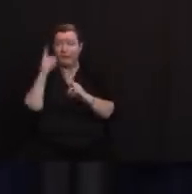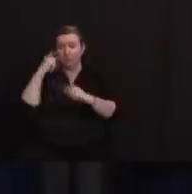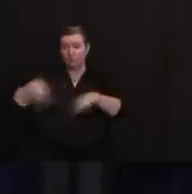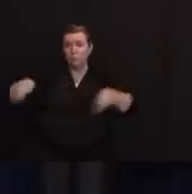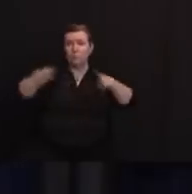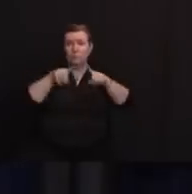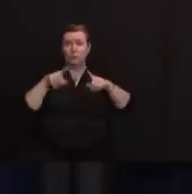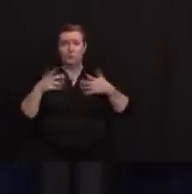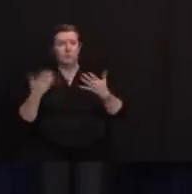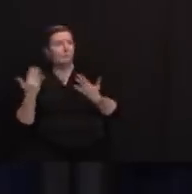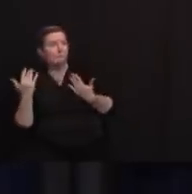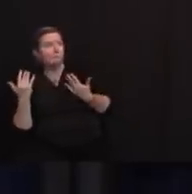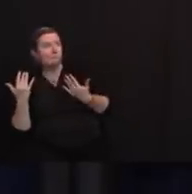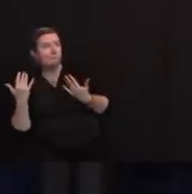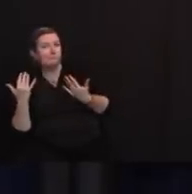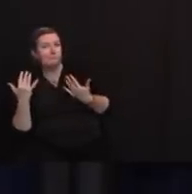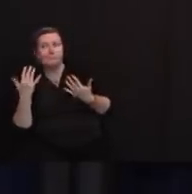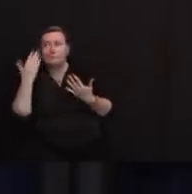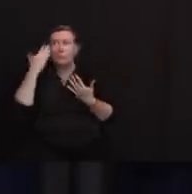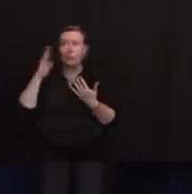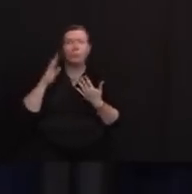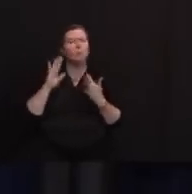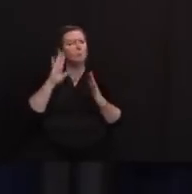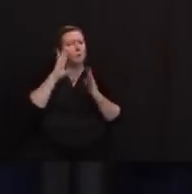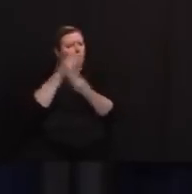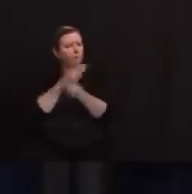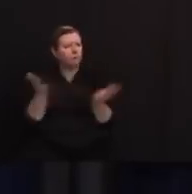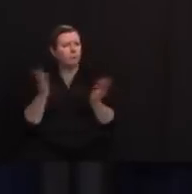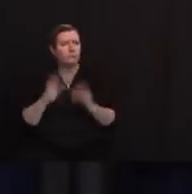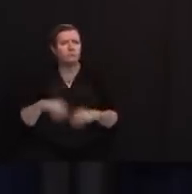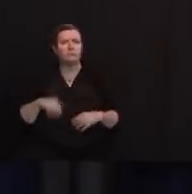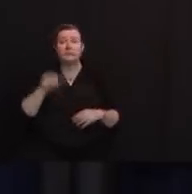governor mentioned, as of 10 a.m. this morning,